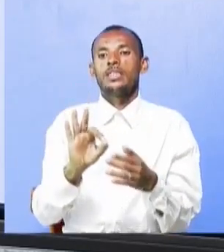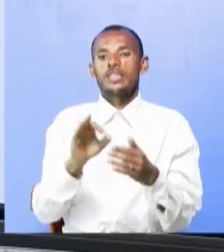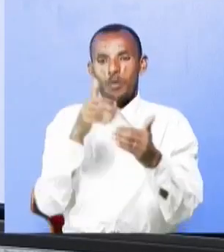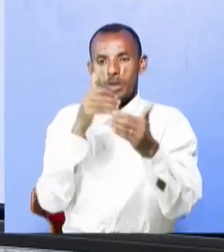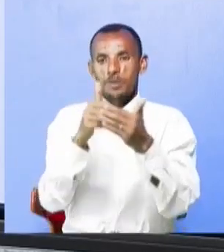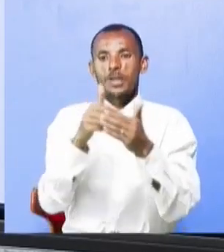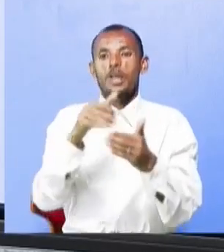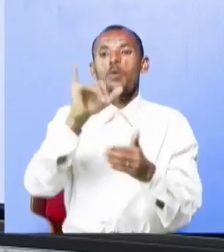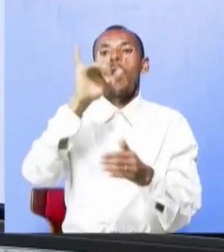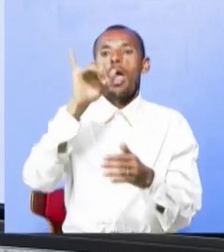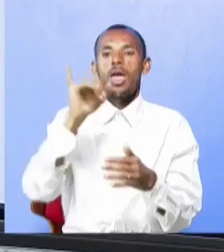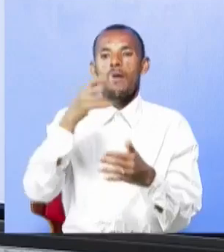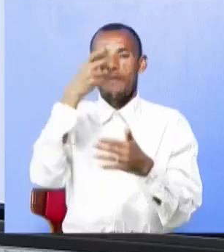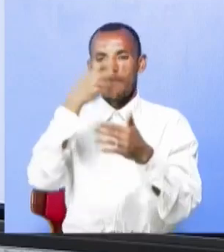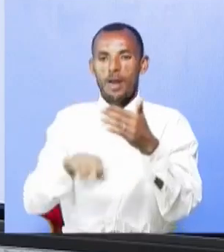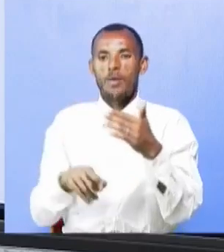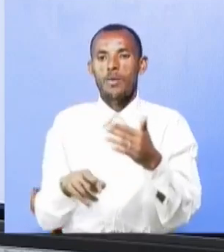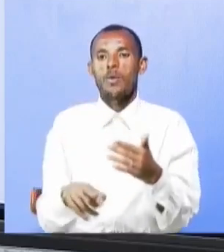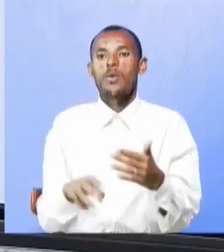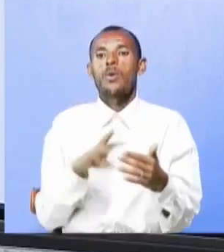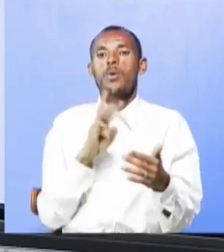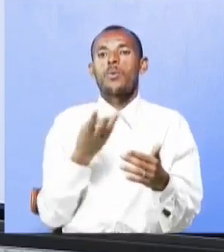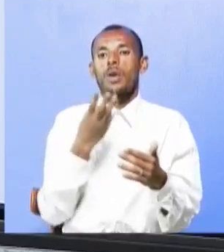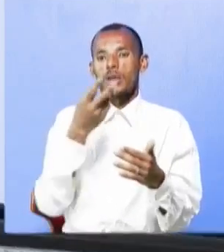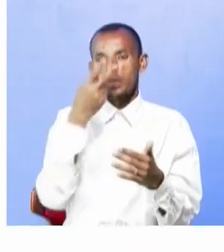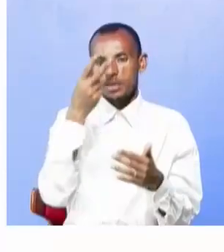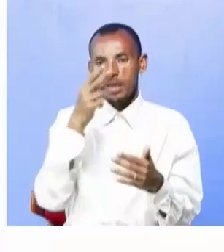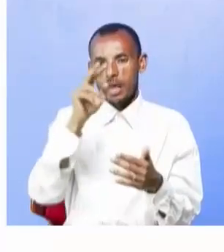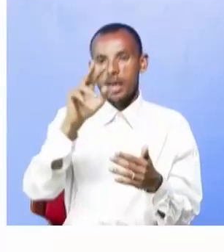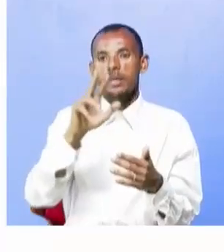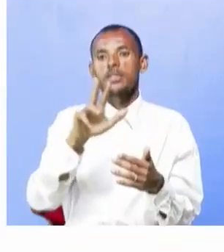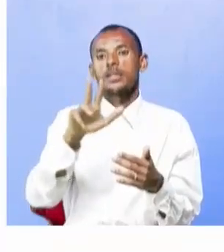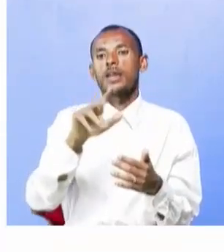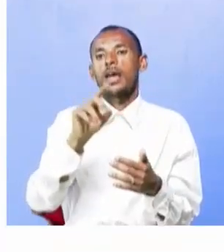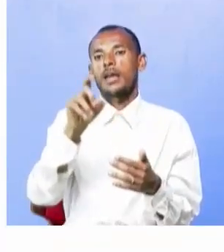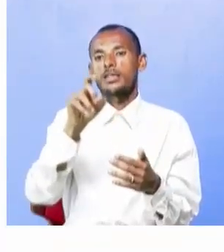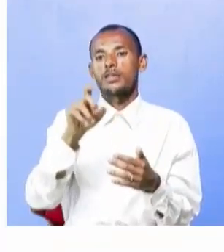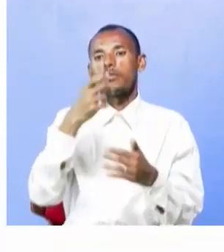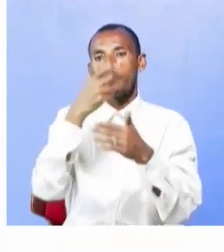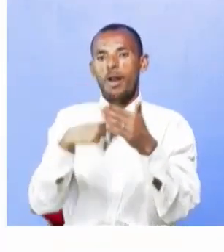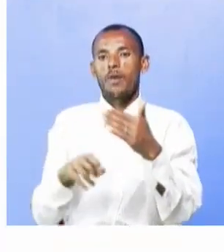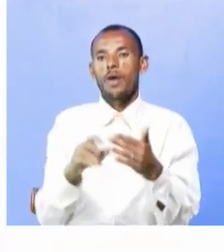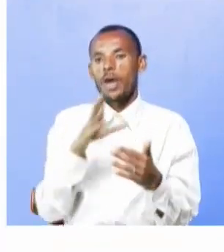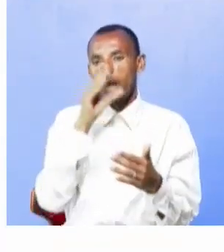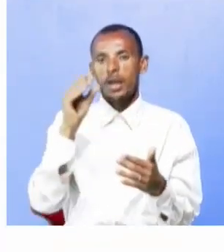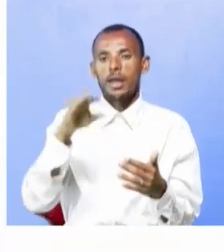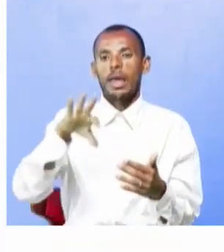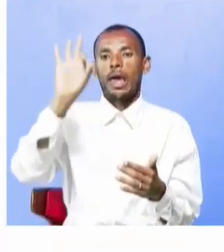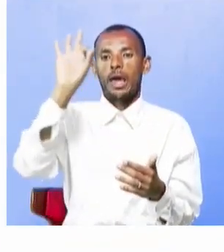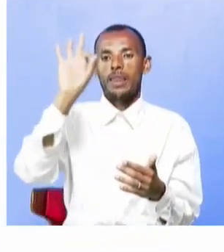corresponding y values. Okay, we take 3 x values and obtain